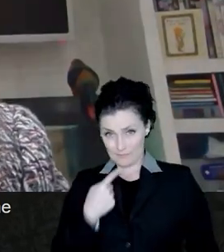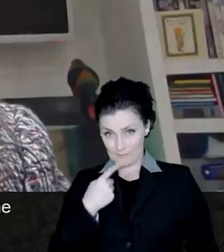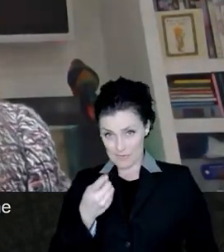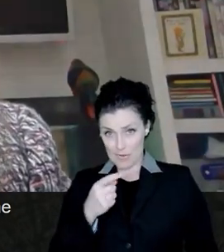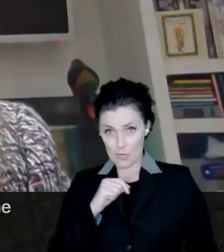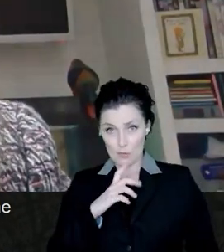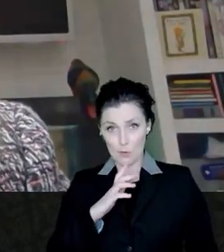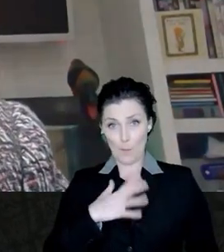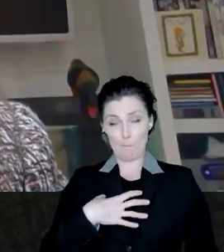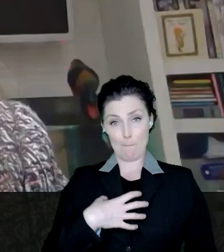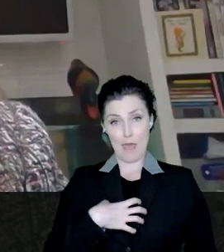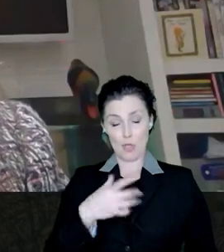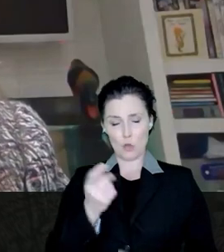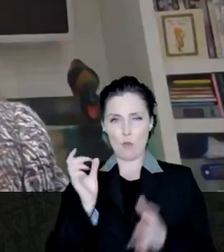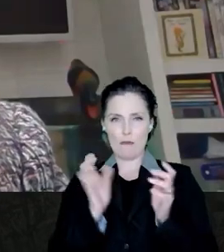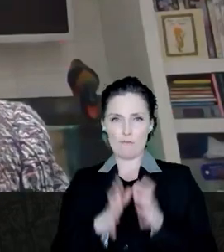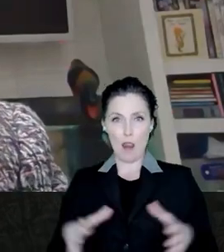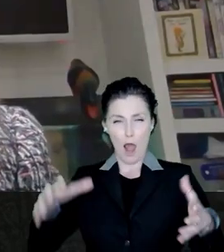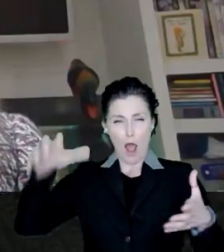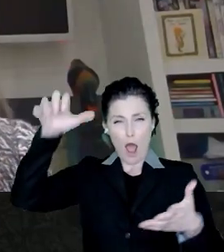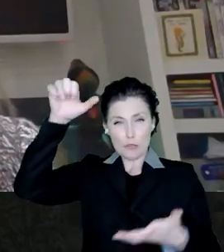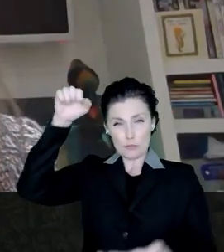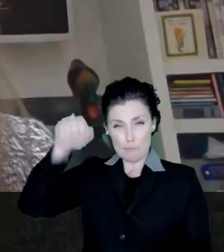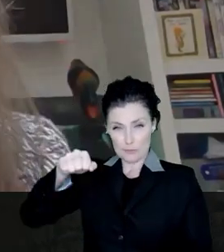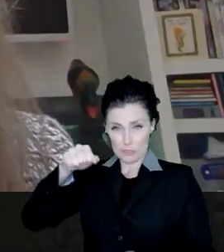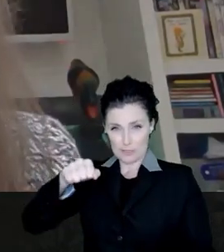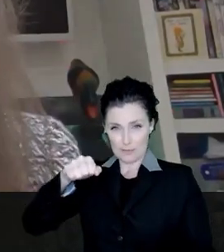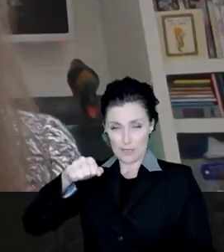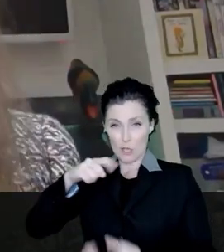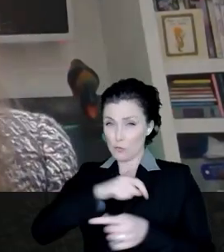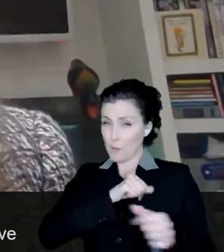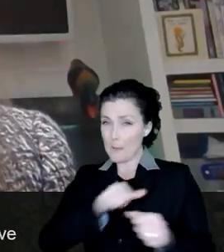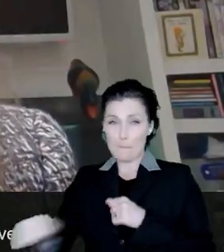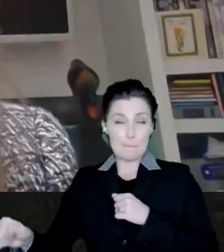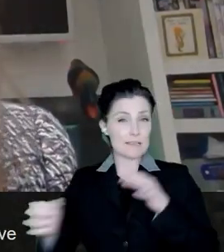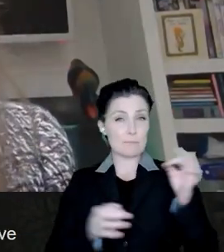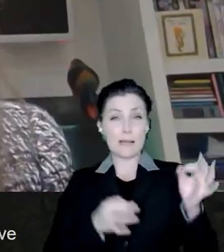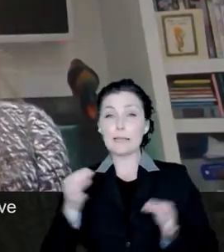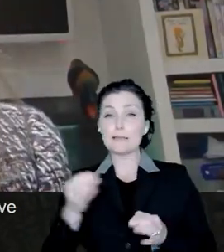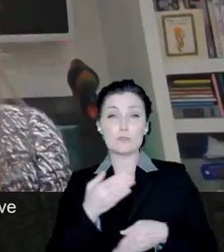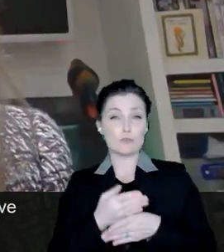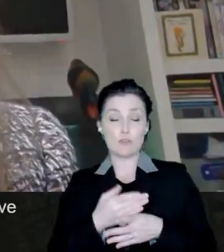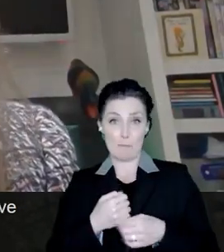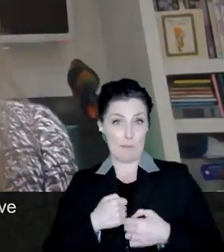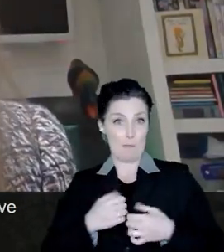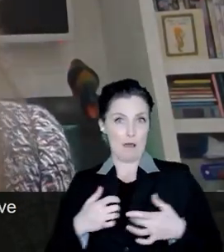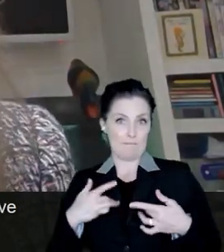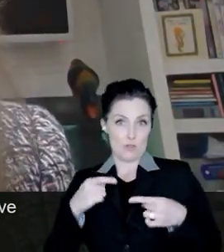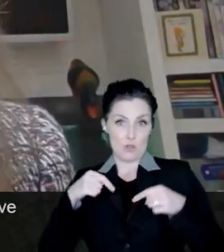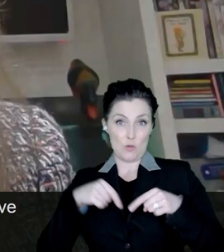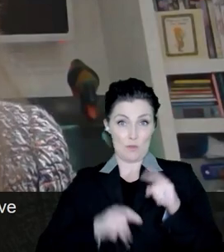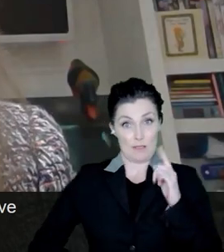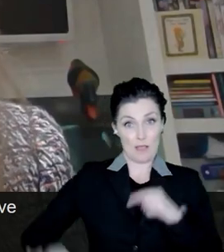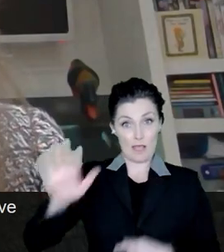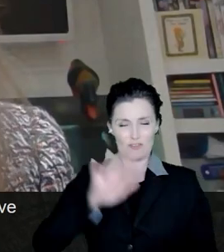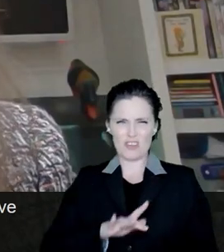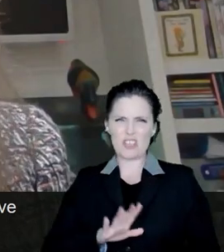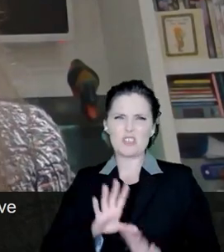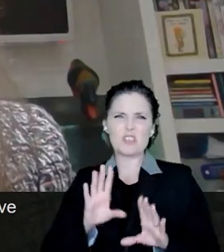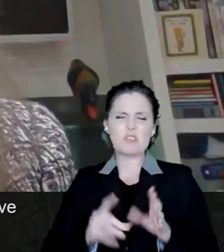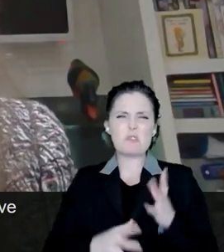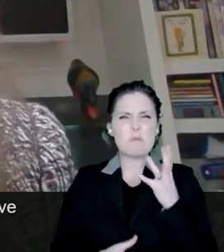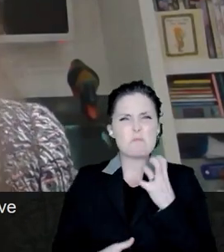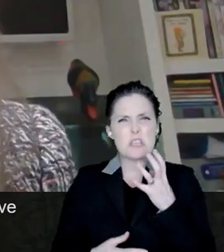incredibly large budget. You have got the best political job, in my view, in the country. Stop whinging and